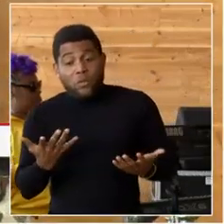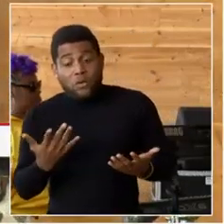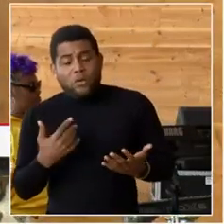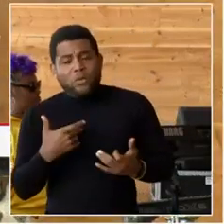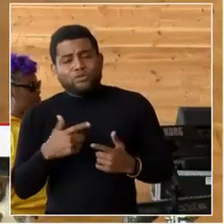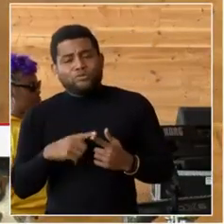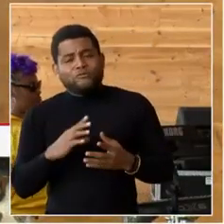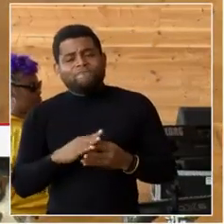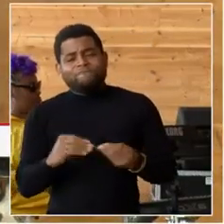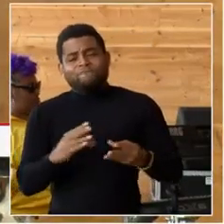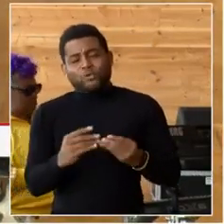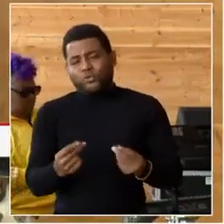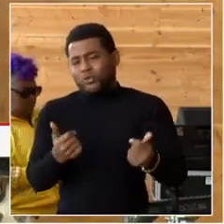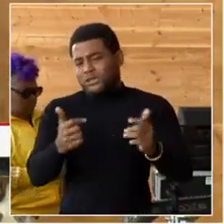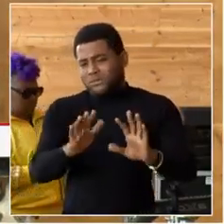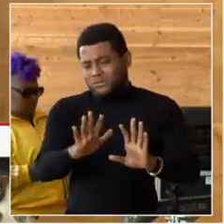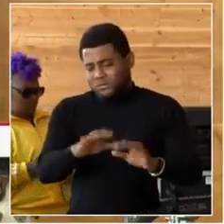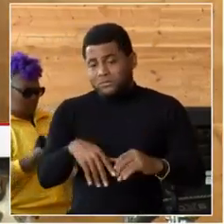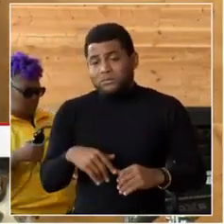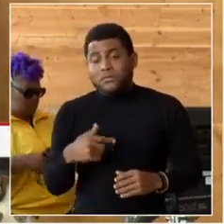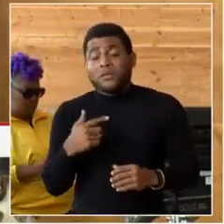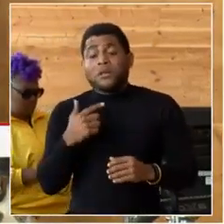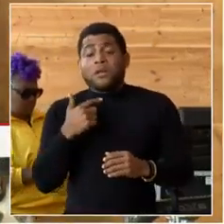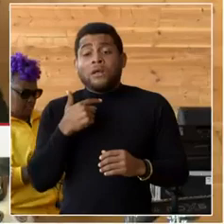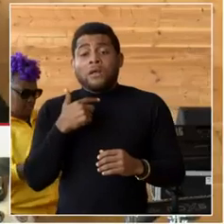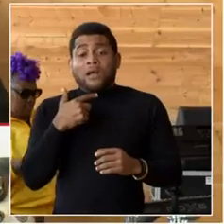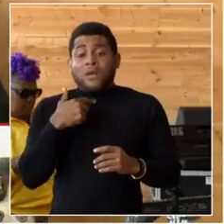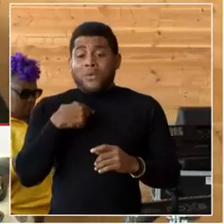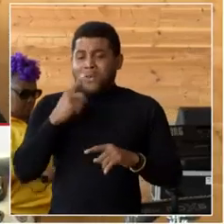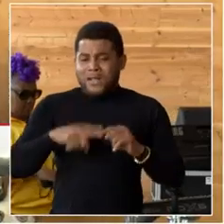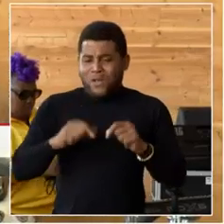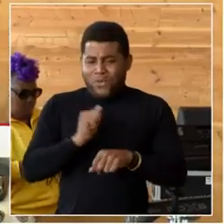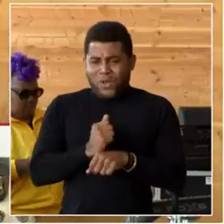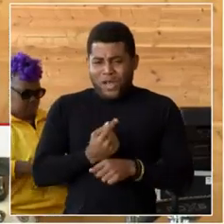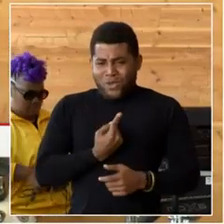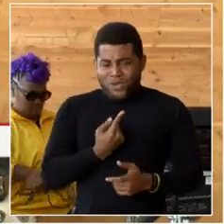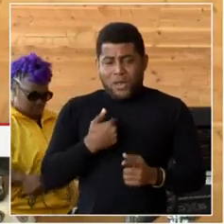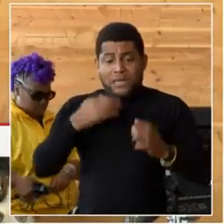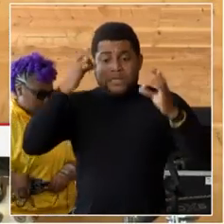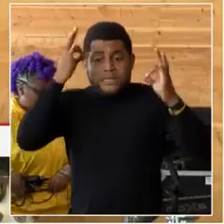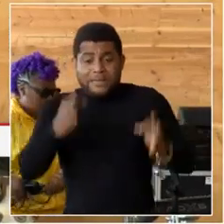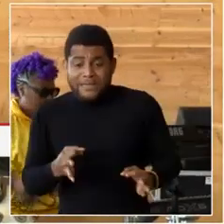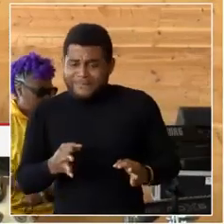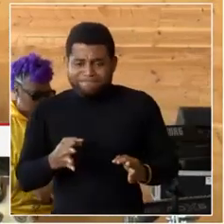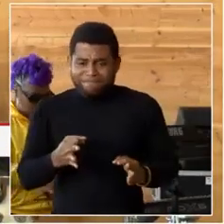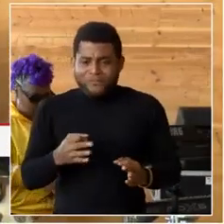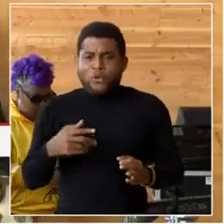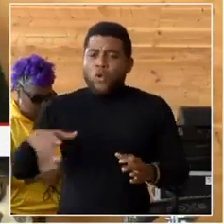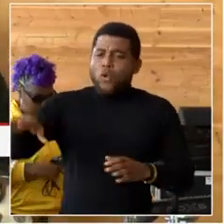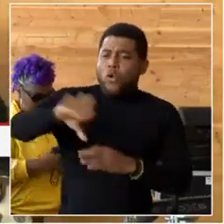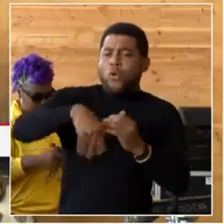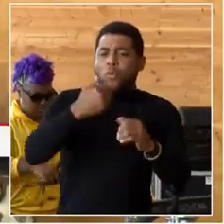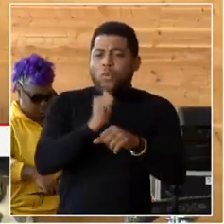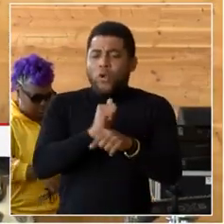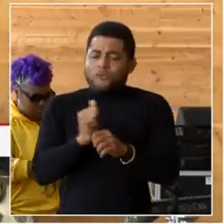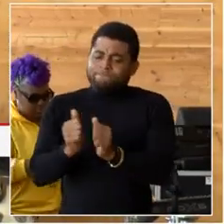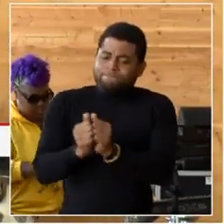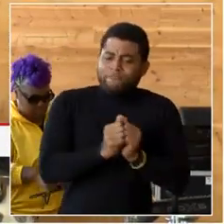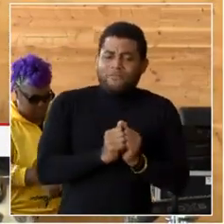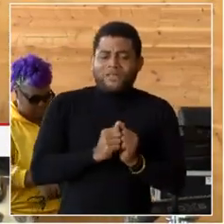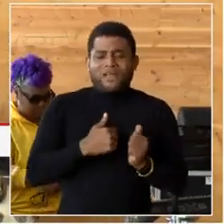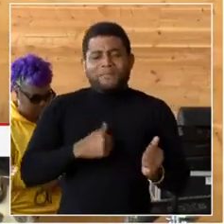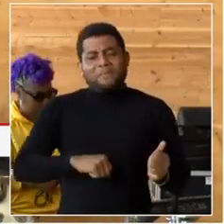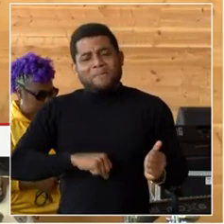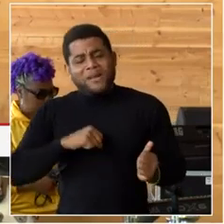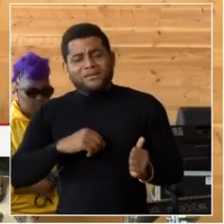we don't do any of this work alone. I definitely don't. While I celebrate all of this work and very, very proud of what my team